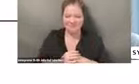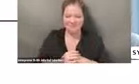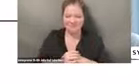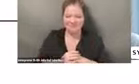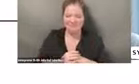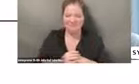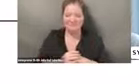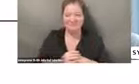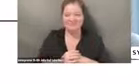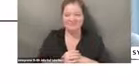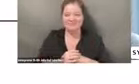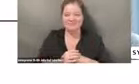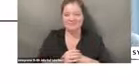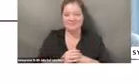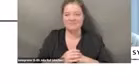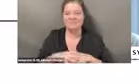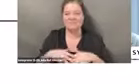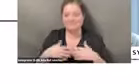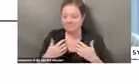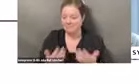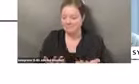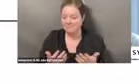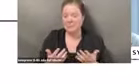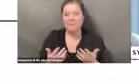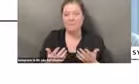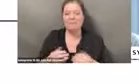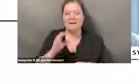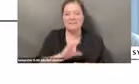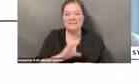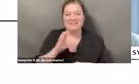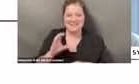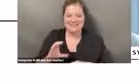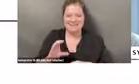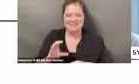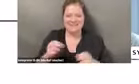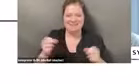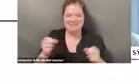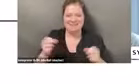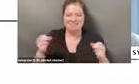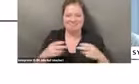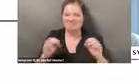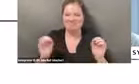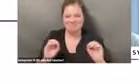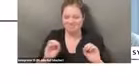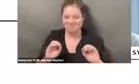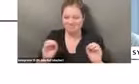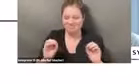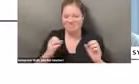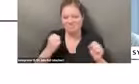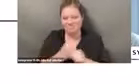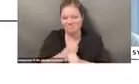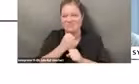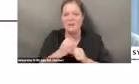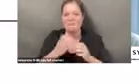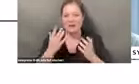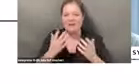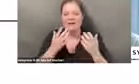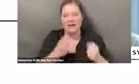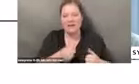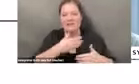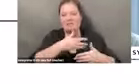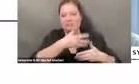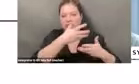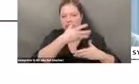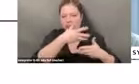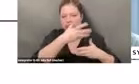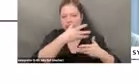We do not provide closed captions, unfortunately, but we do have a live stream text. So I just shared the link